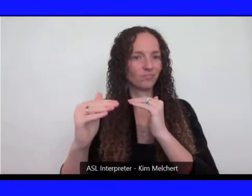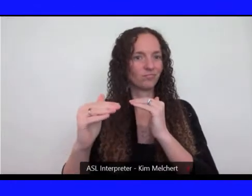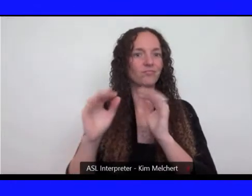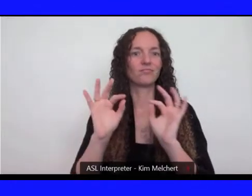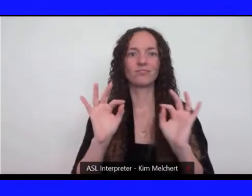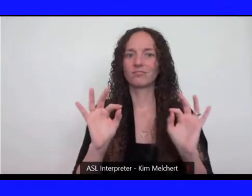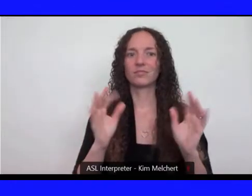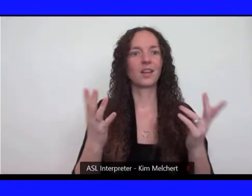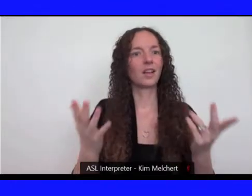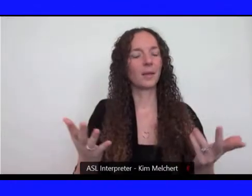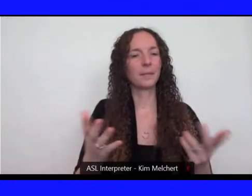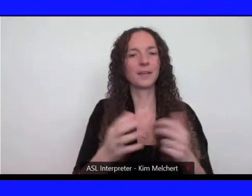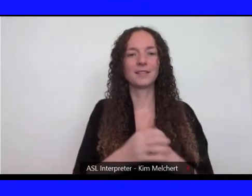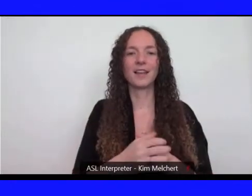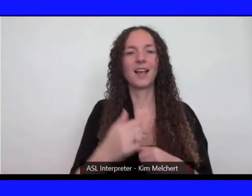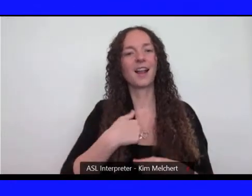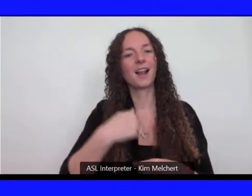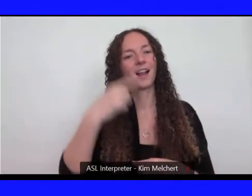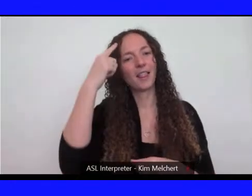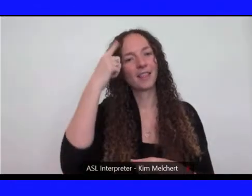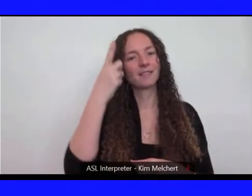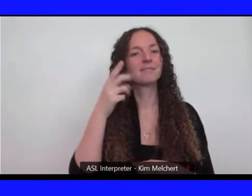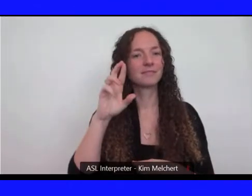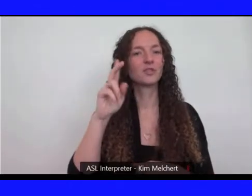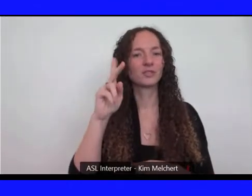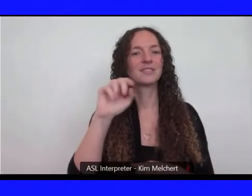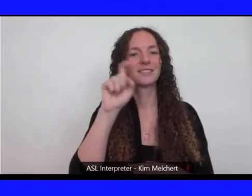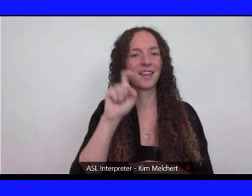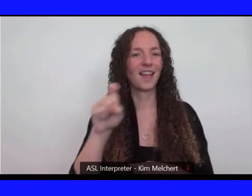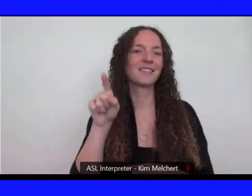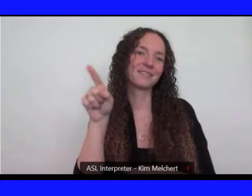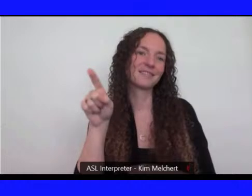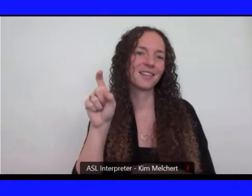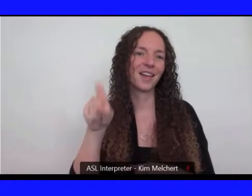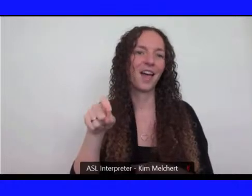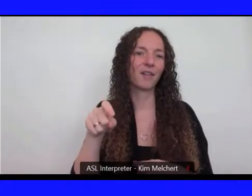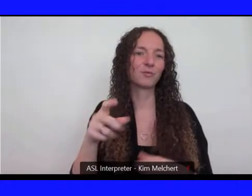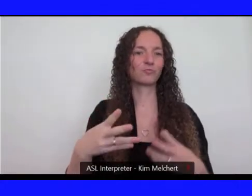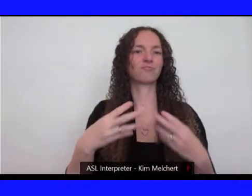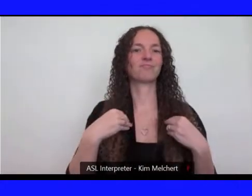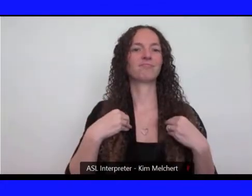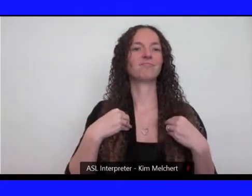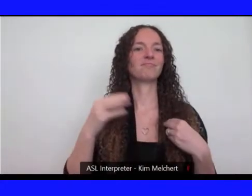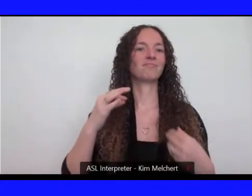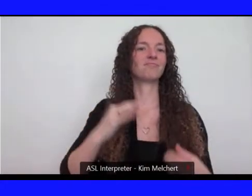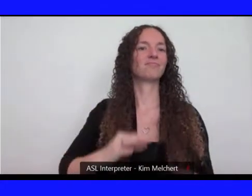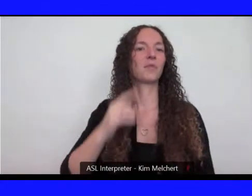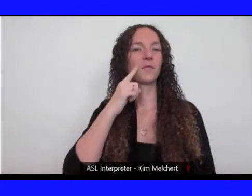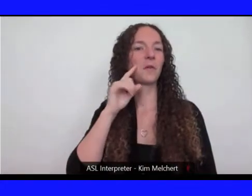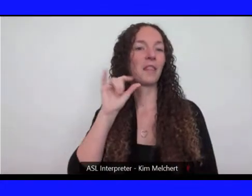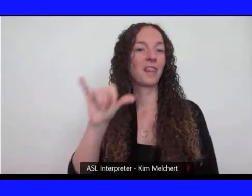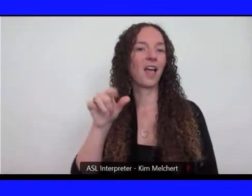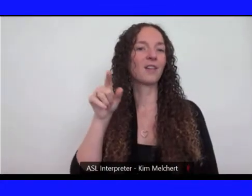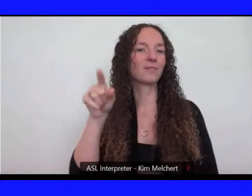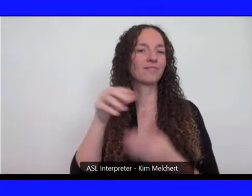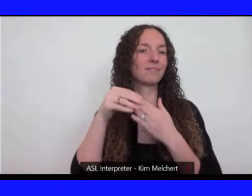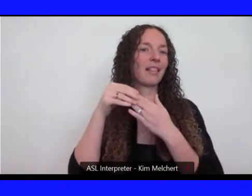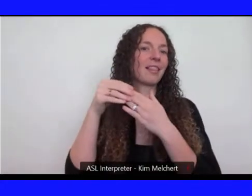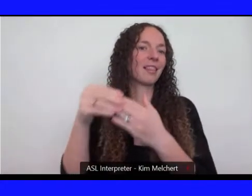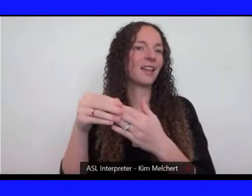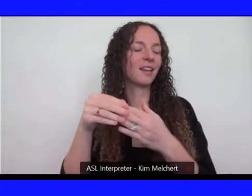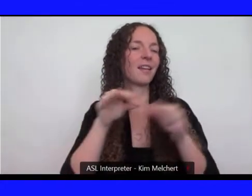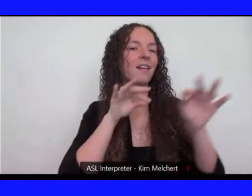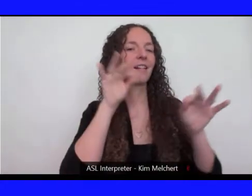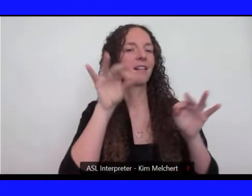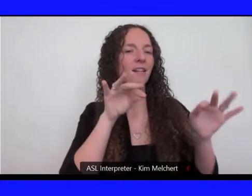Actually, two, I want to repeat the tremendous progress that has been made with the equity measures that